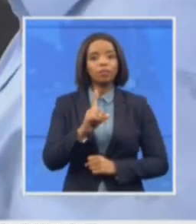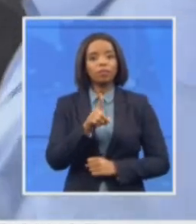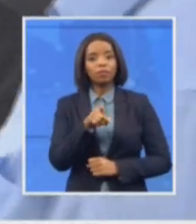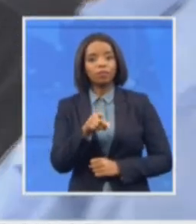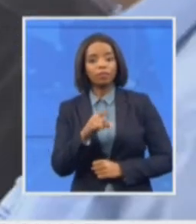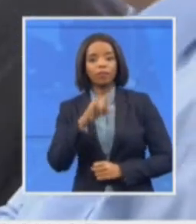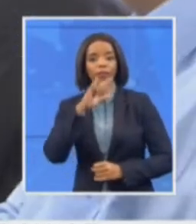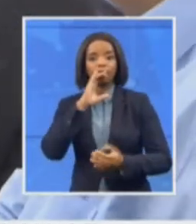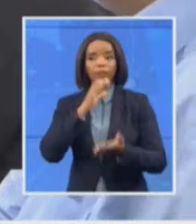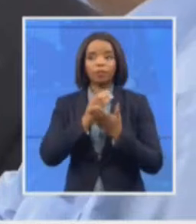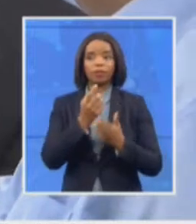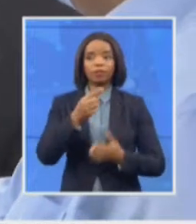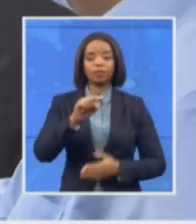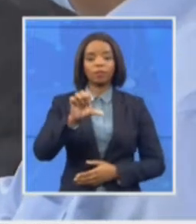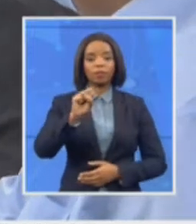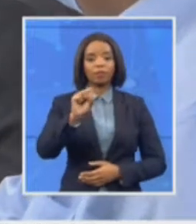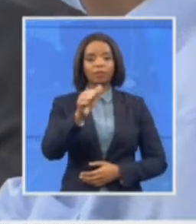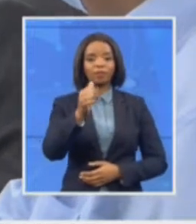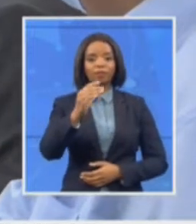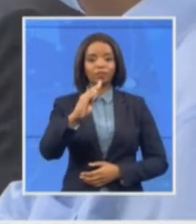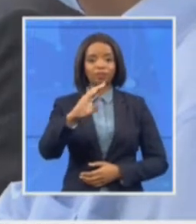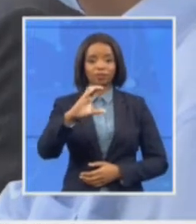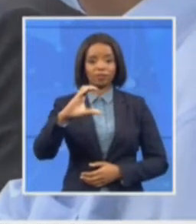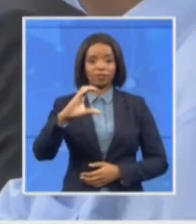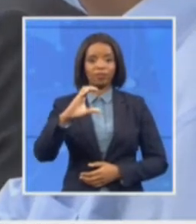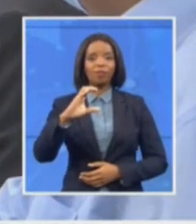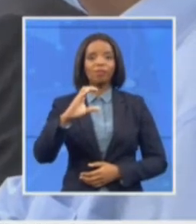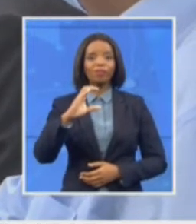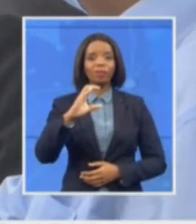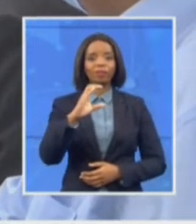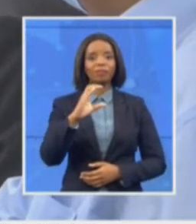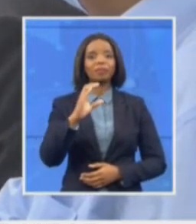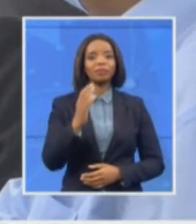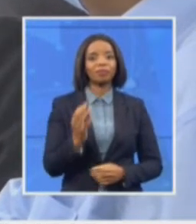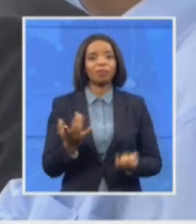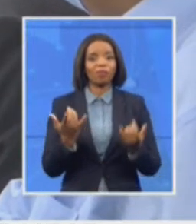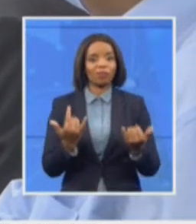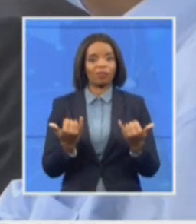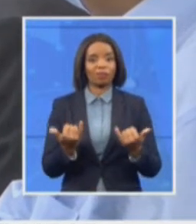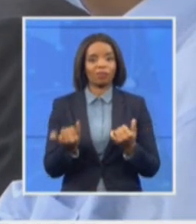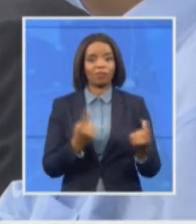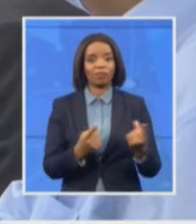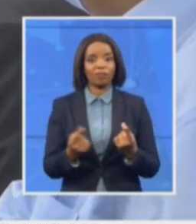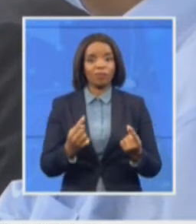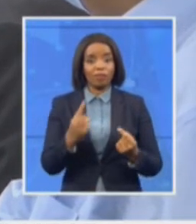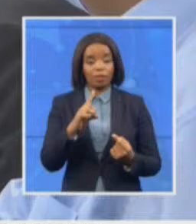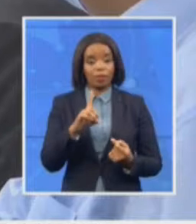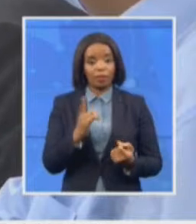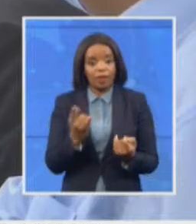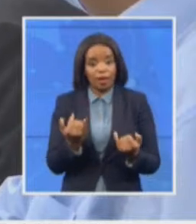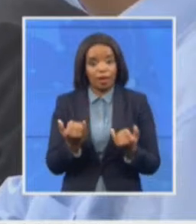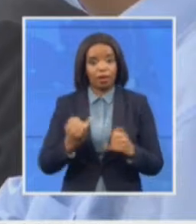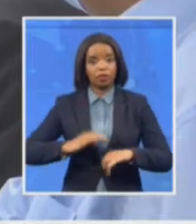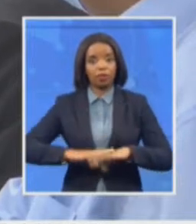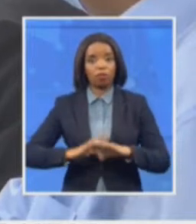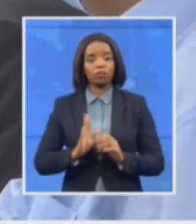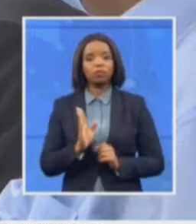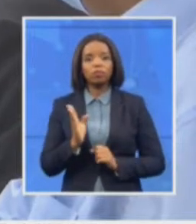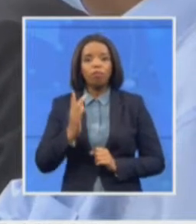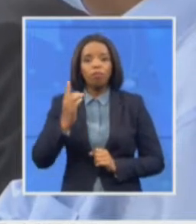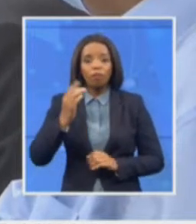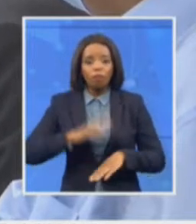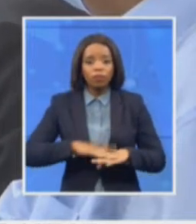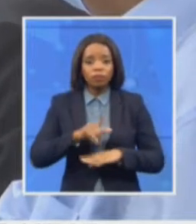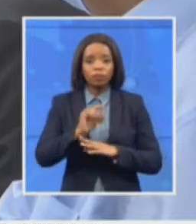there's the news division, which focuses on news and current affairs. Special assignments, the exact